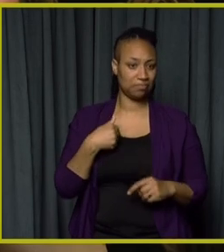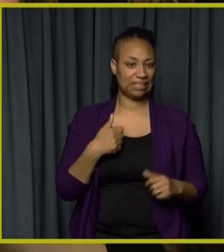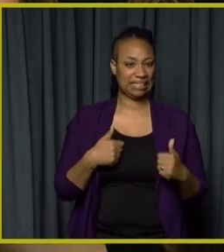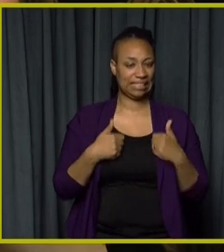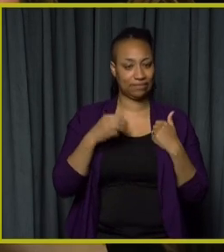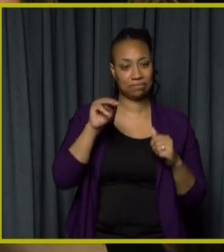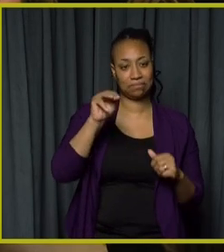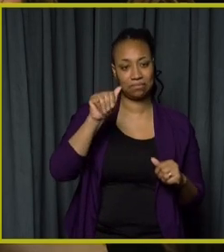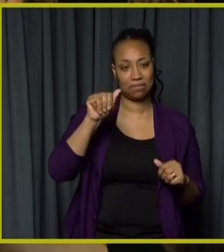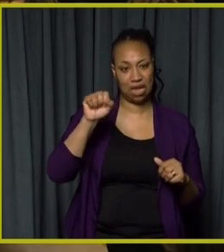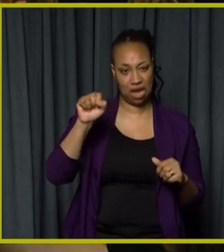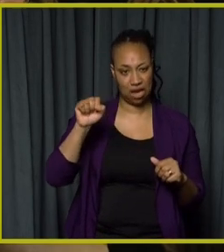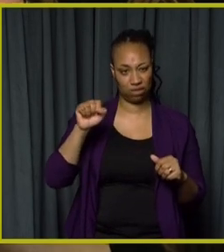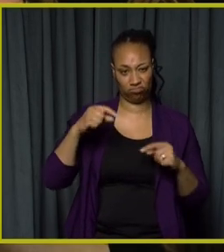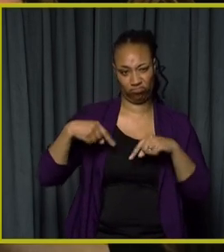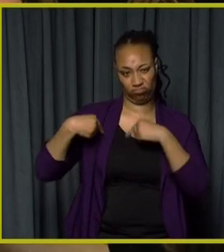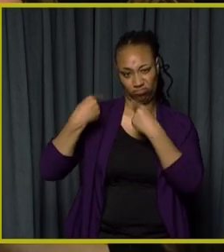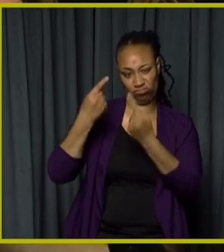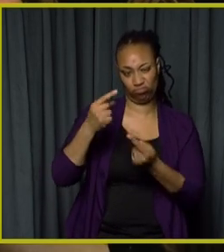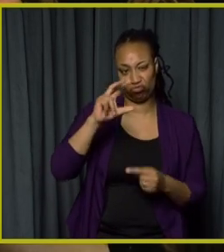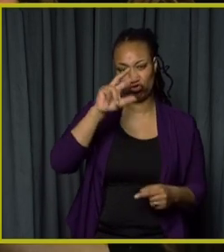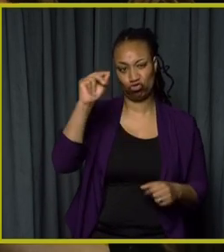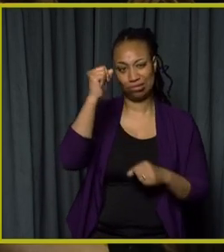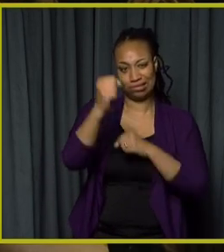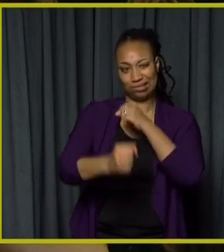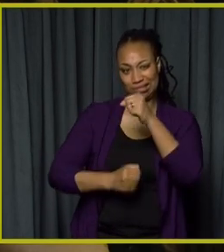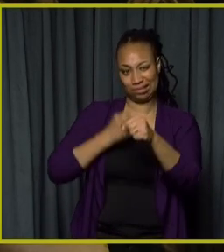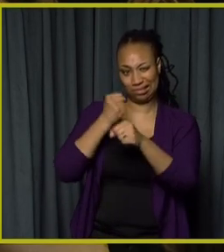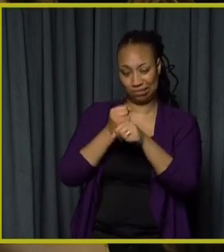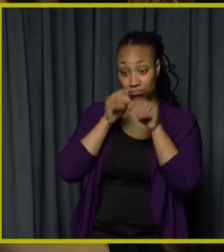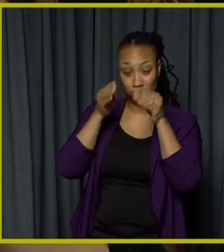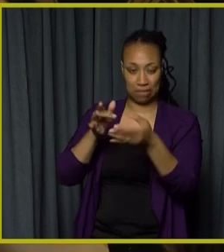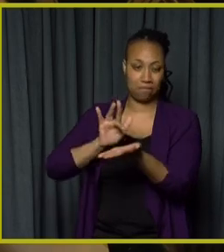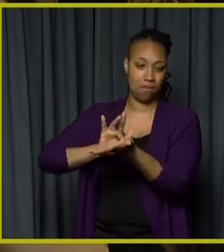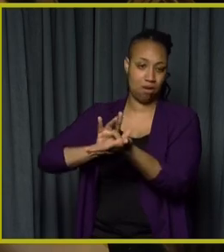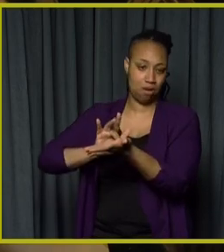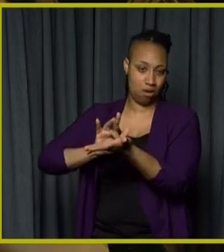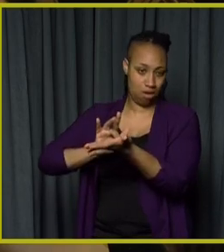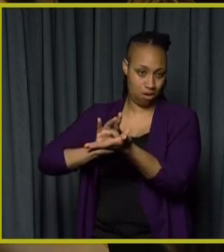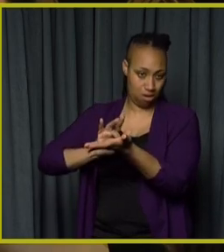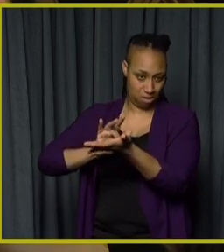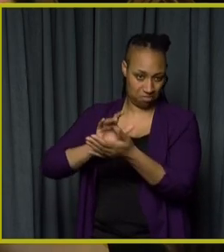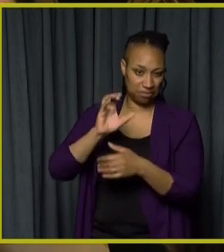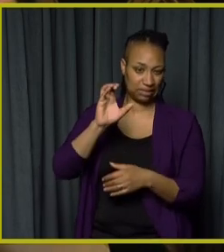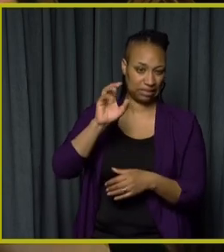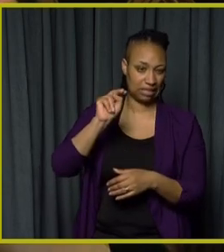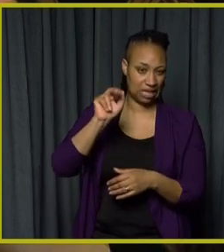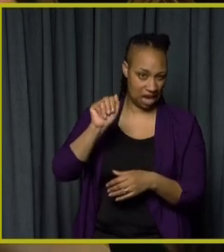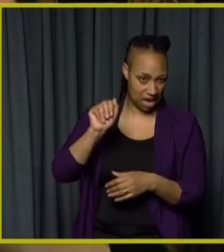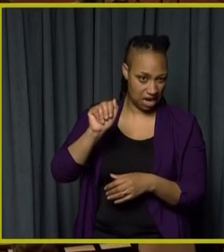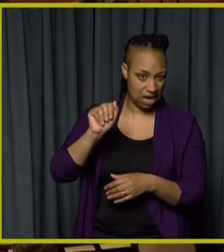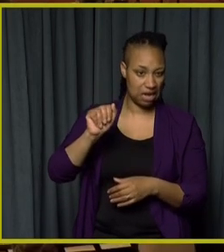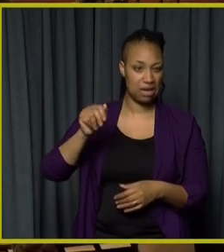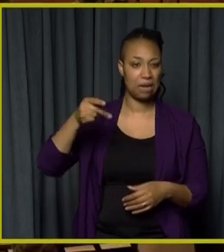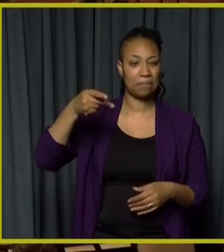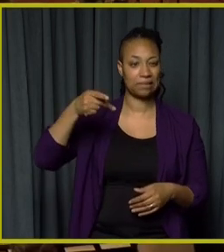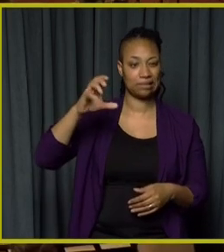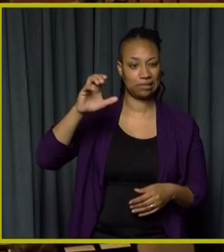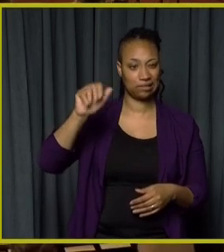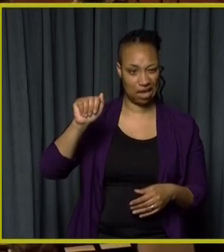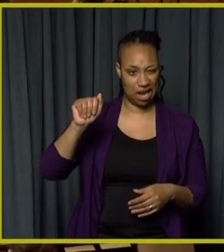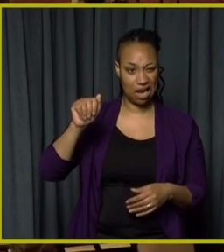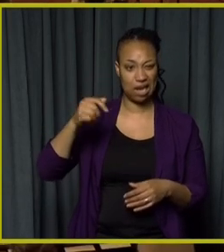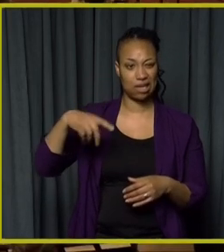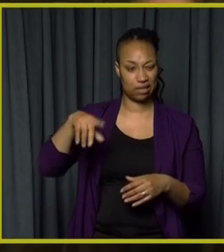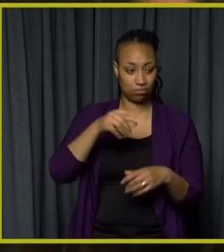living and working in Massachusetts for over 30 years in the medical field as a CNA, a PCA, a companion. There are systems